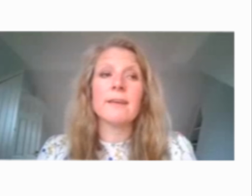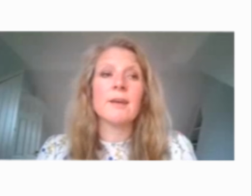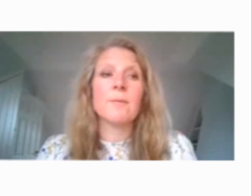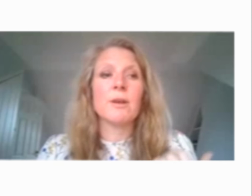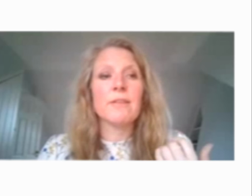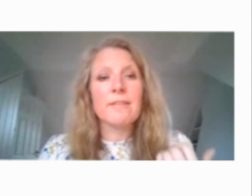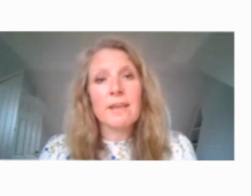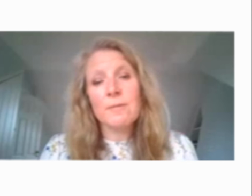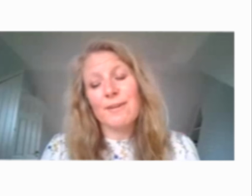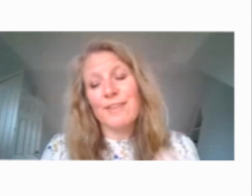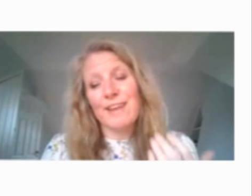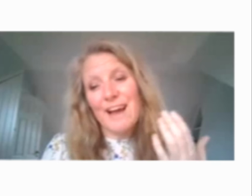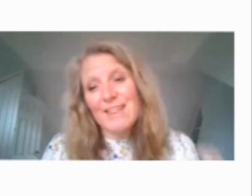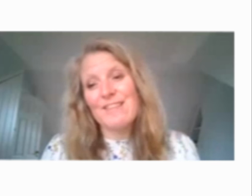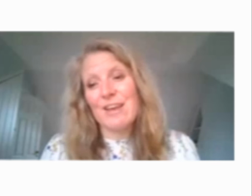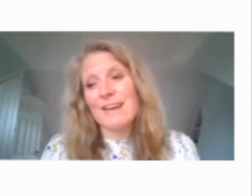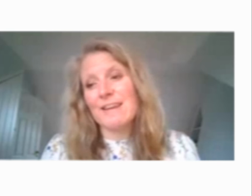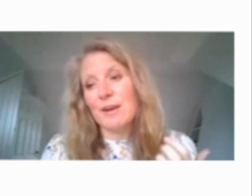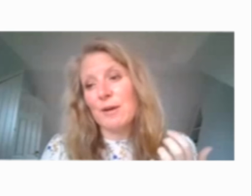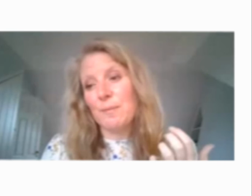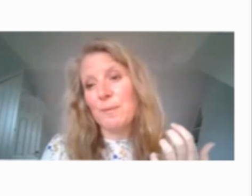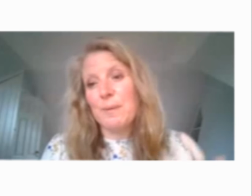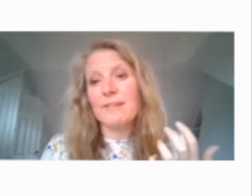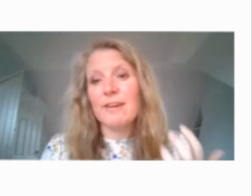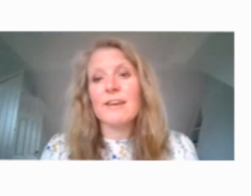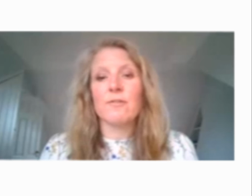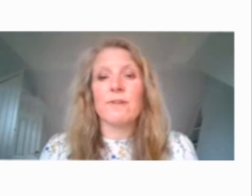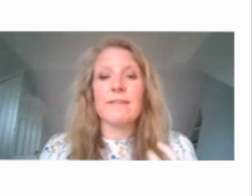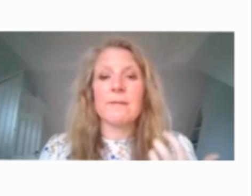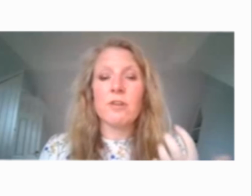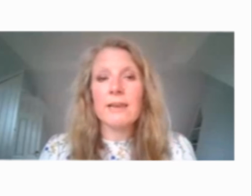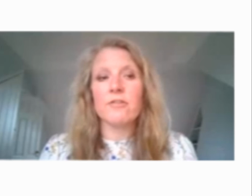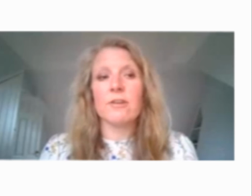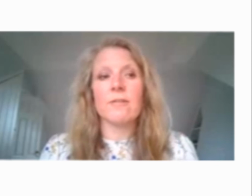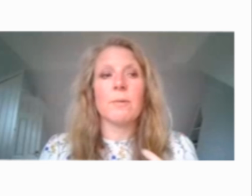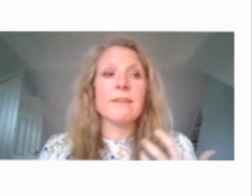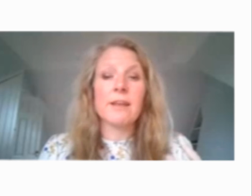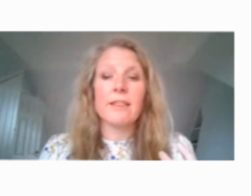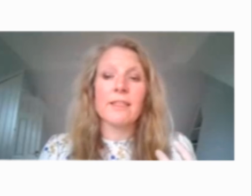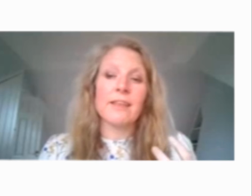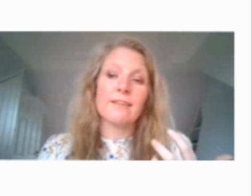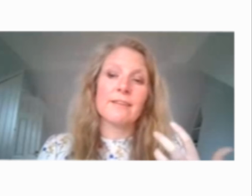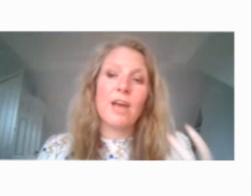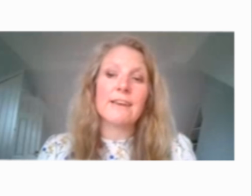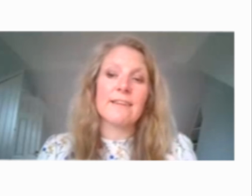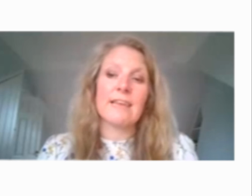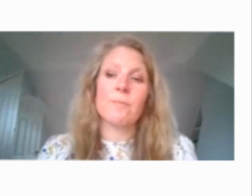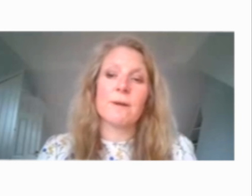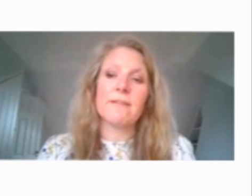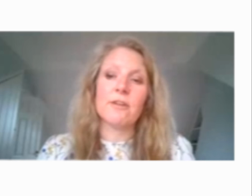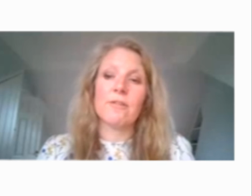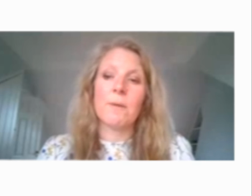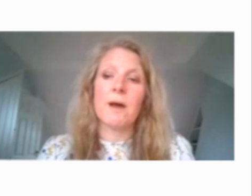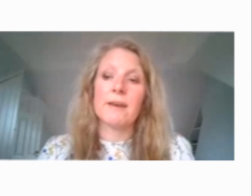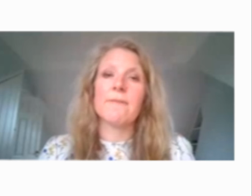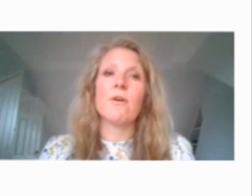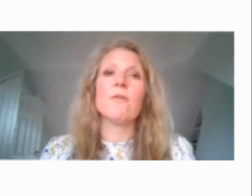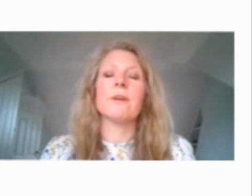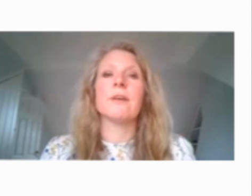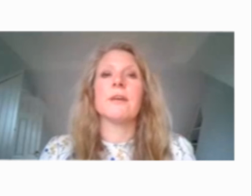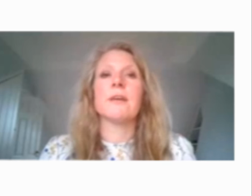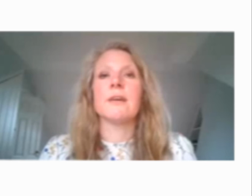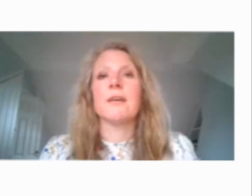right? But on the other side, people are starting to raise some challenges that turning to nature-based solutions